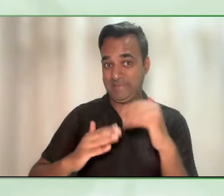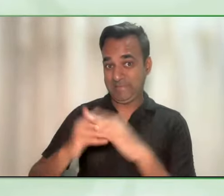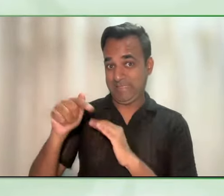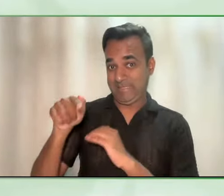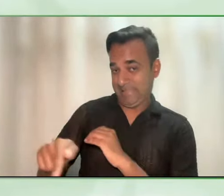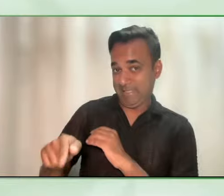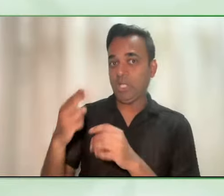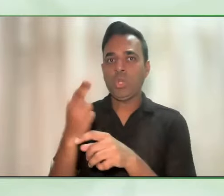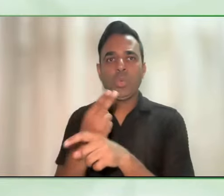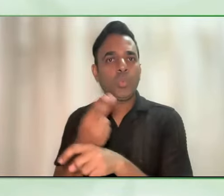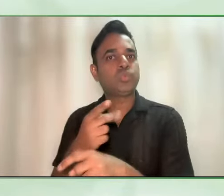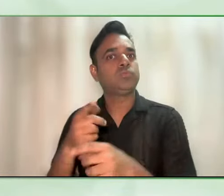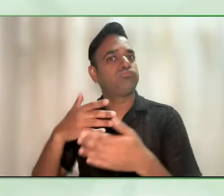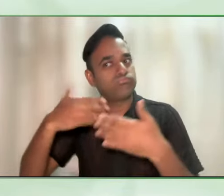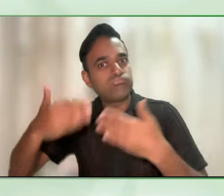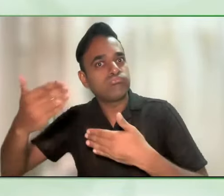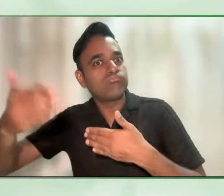his job.